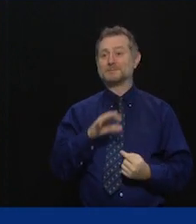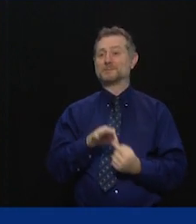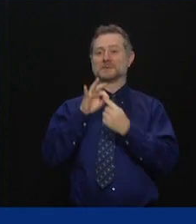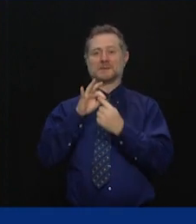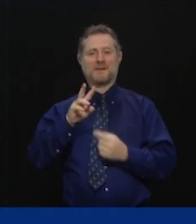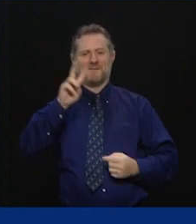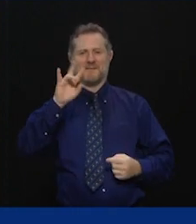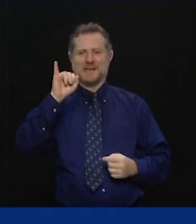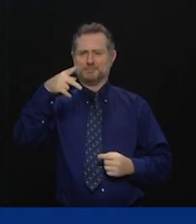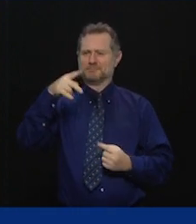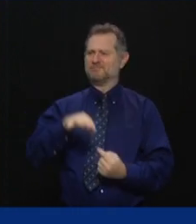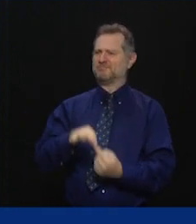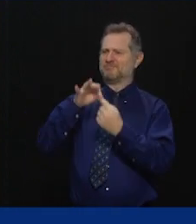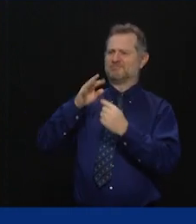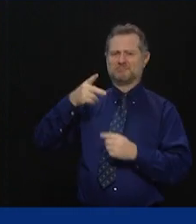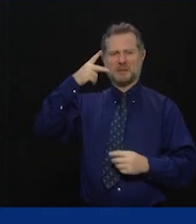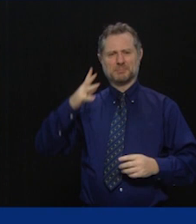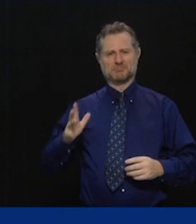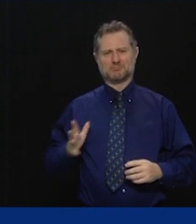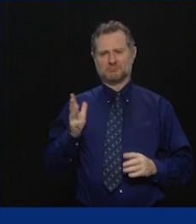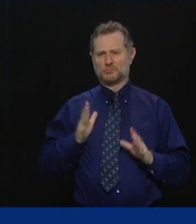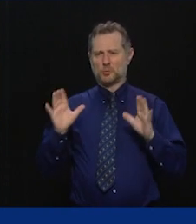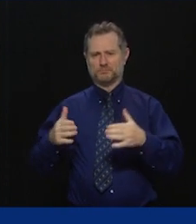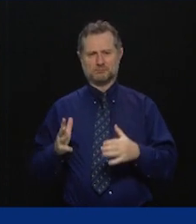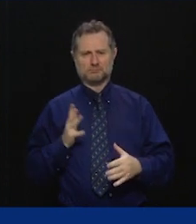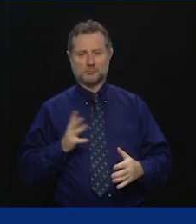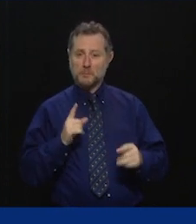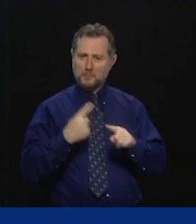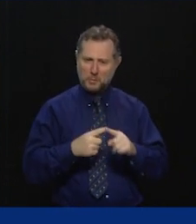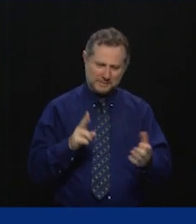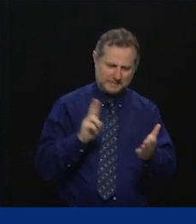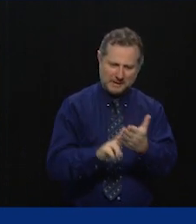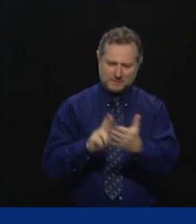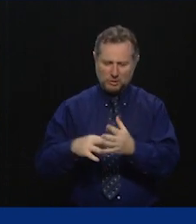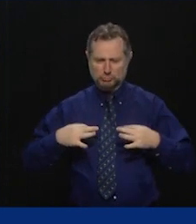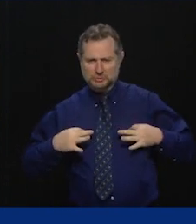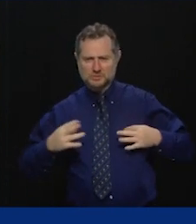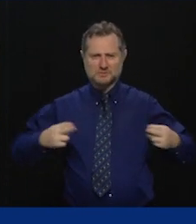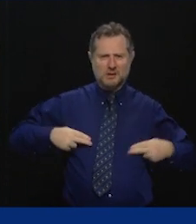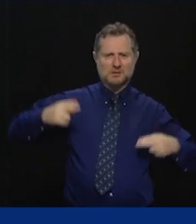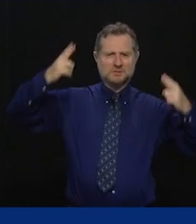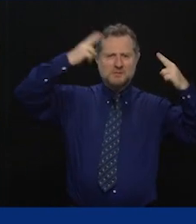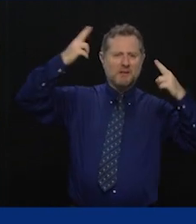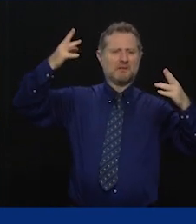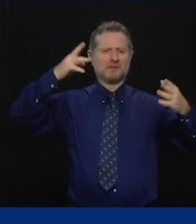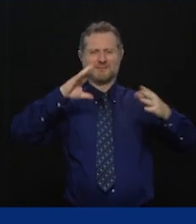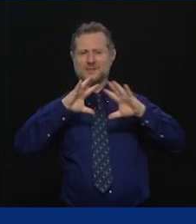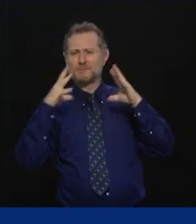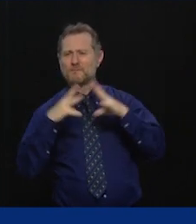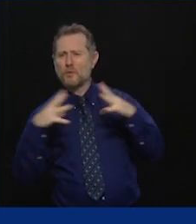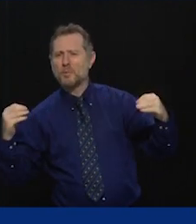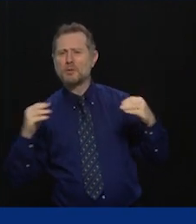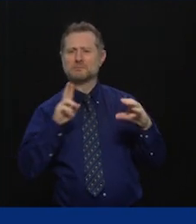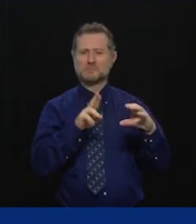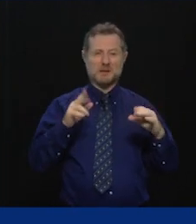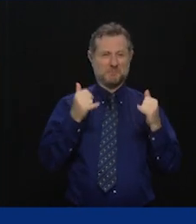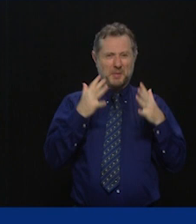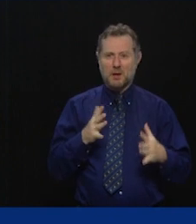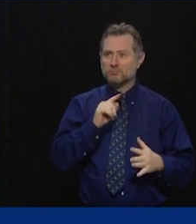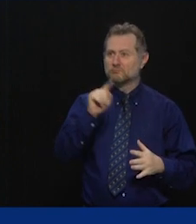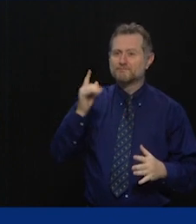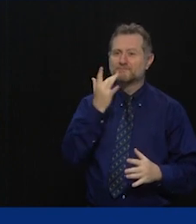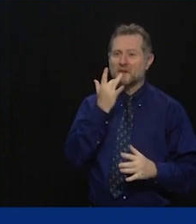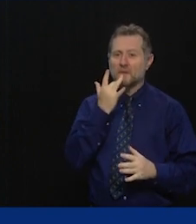and signed gear from our favorite players. So go to ny.gov VaccineWin to learn more. And we're going to